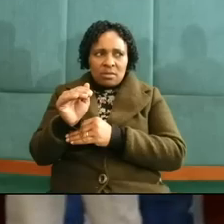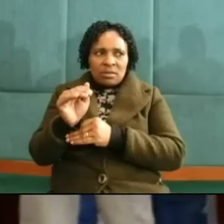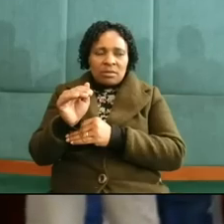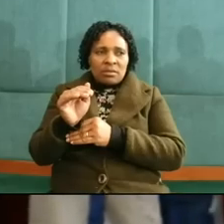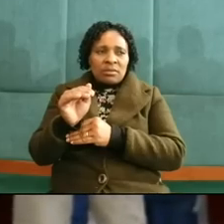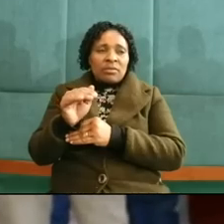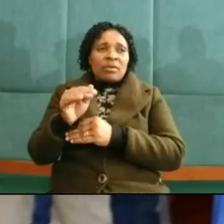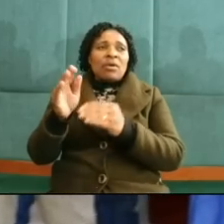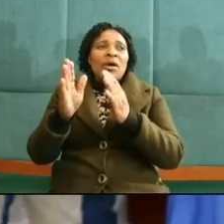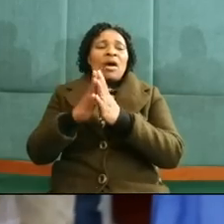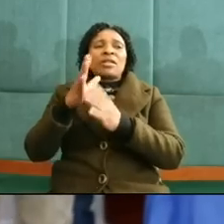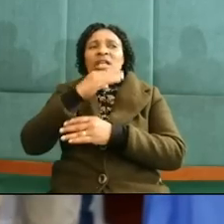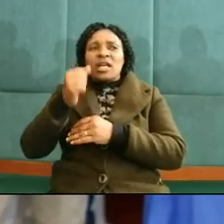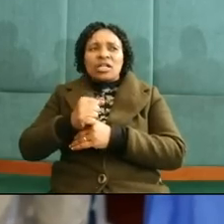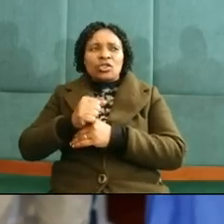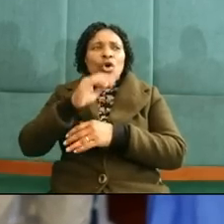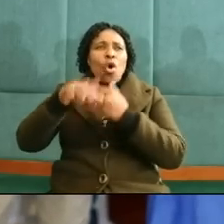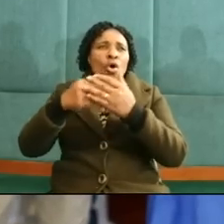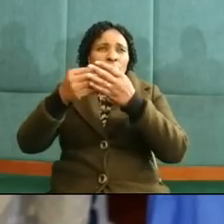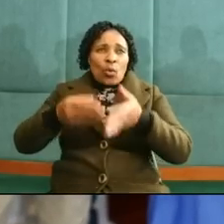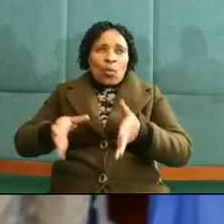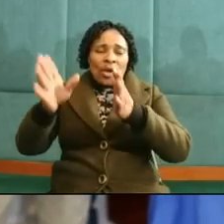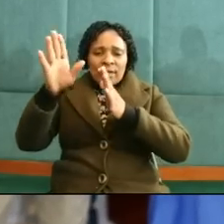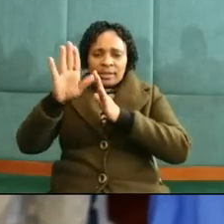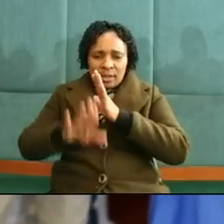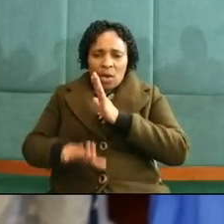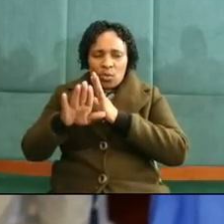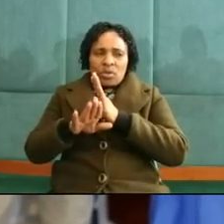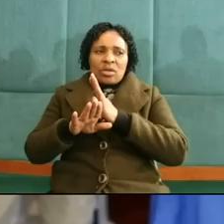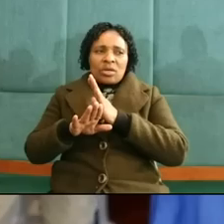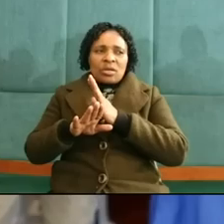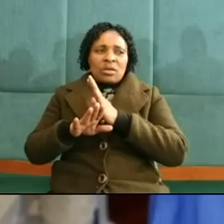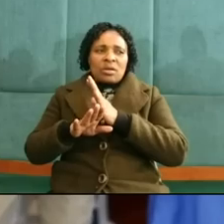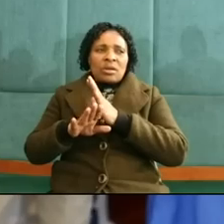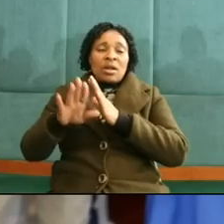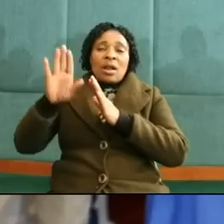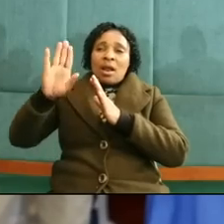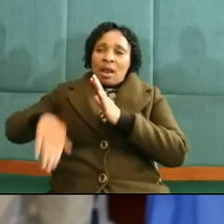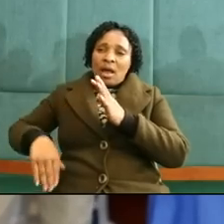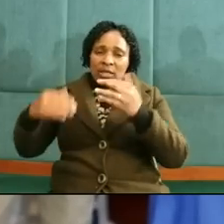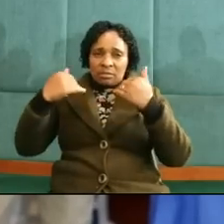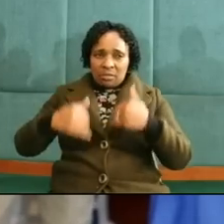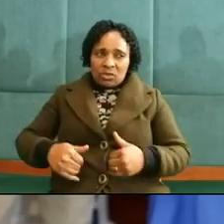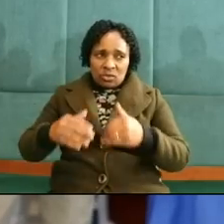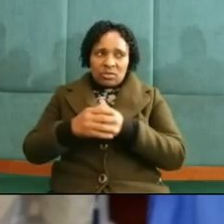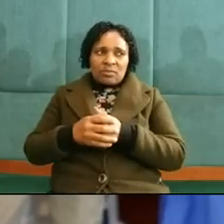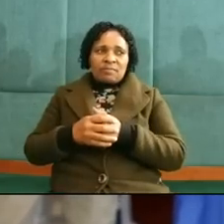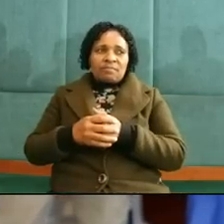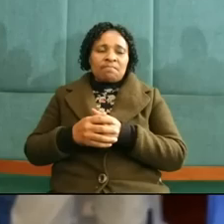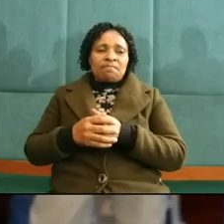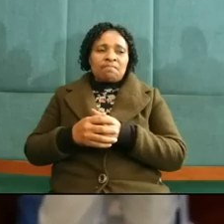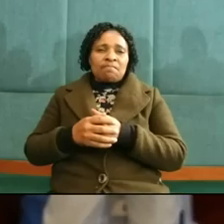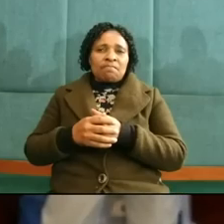from the elders all the way down to the last person at the back of the church.